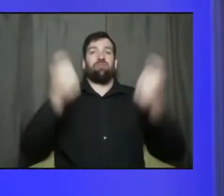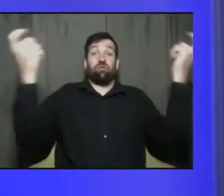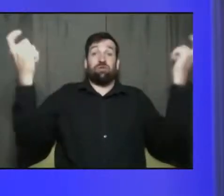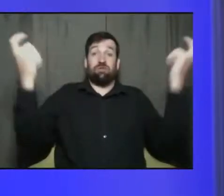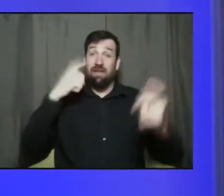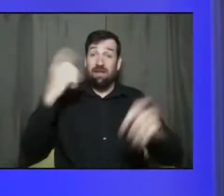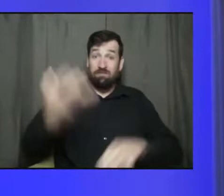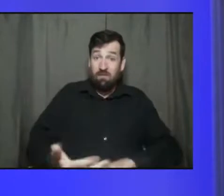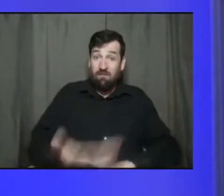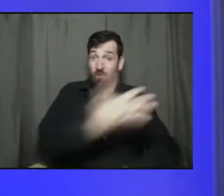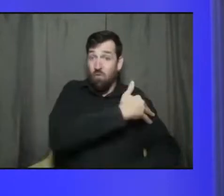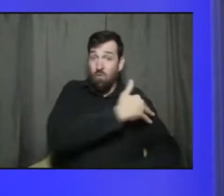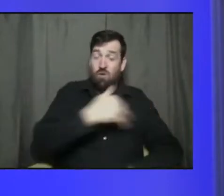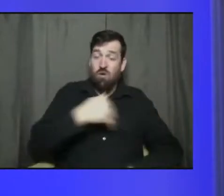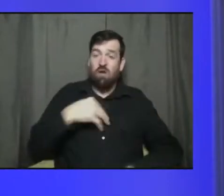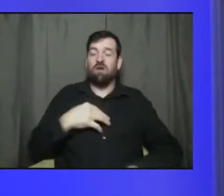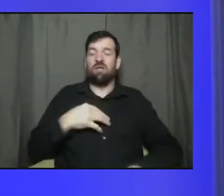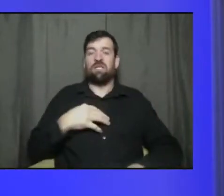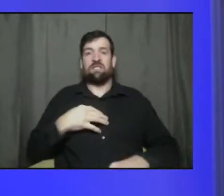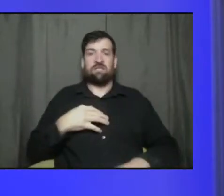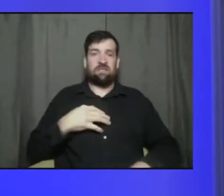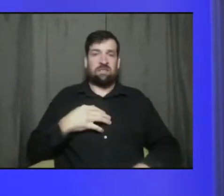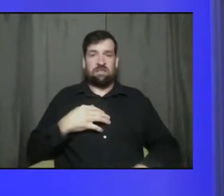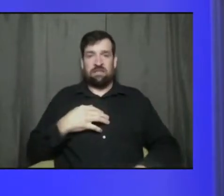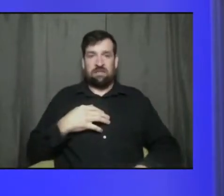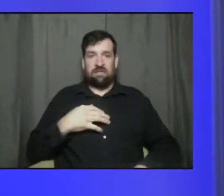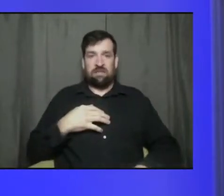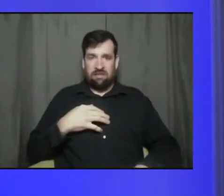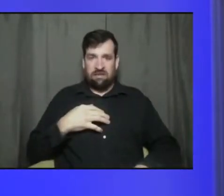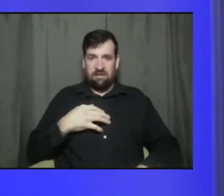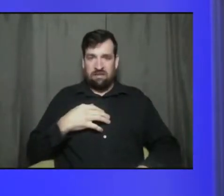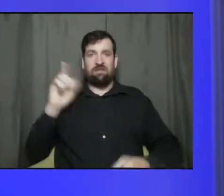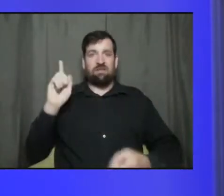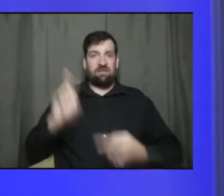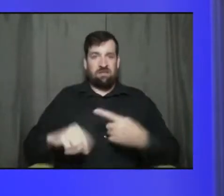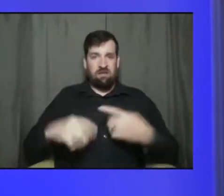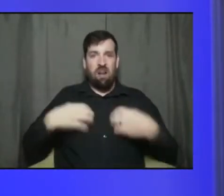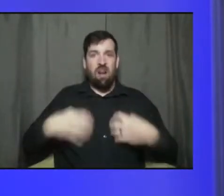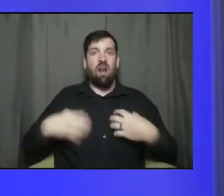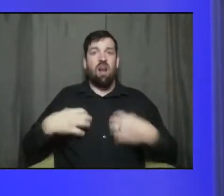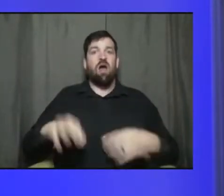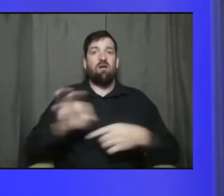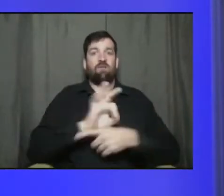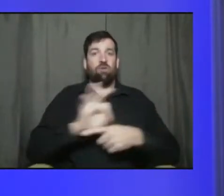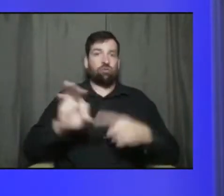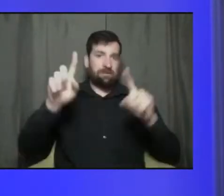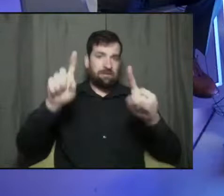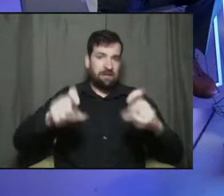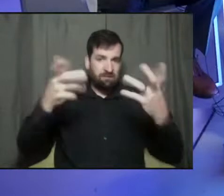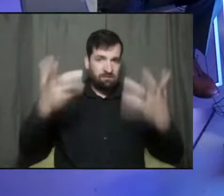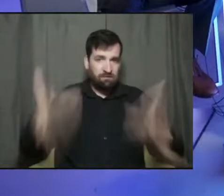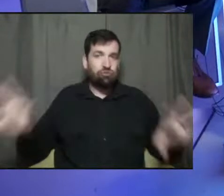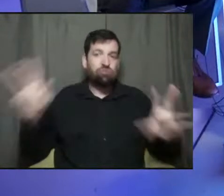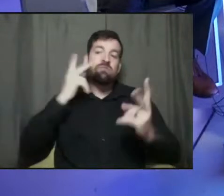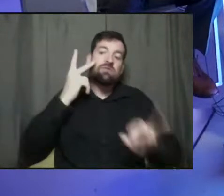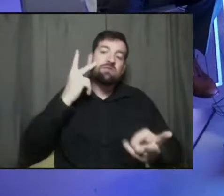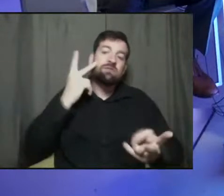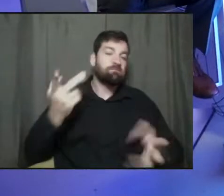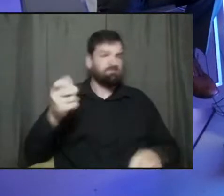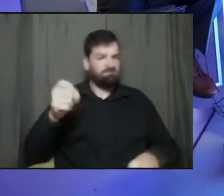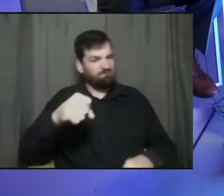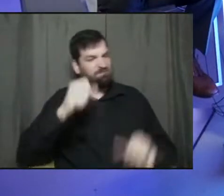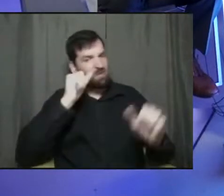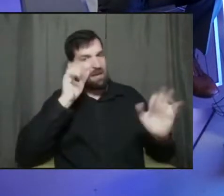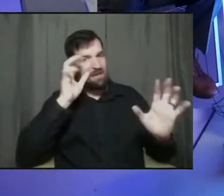and there would be a little trepidation until they had had their lung function tested and knew what it was. So yeah, it's great. It is amazing, and I think here's